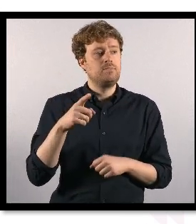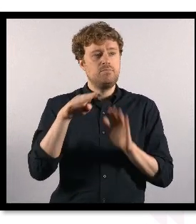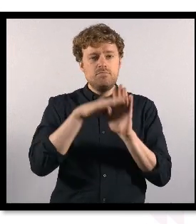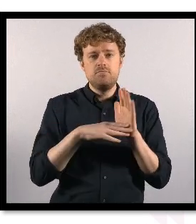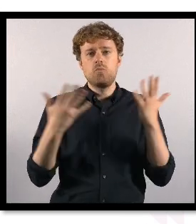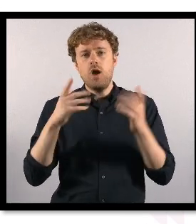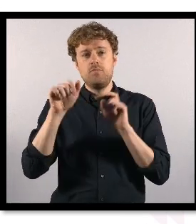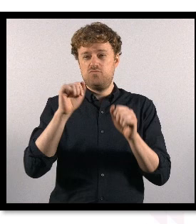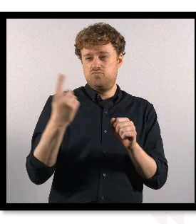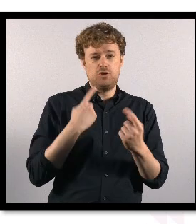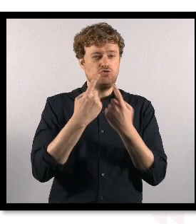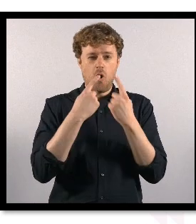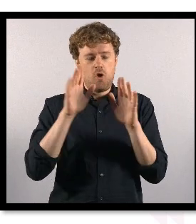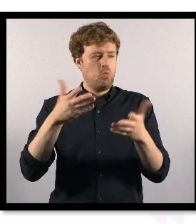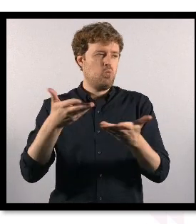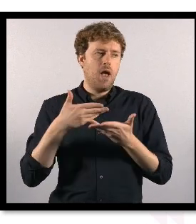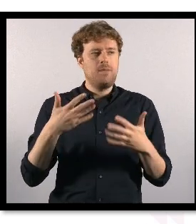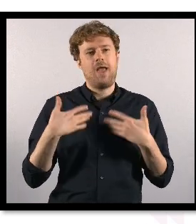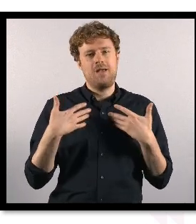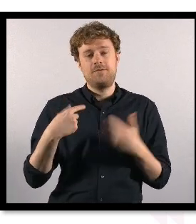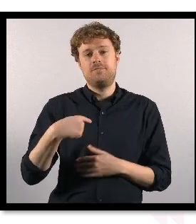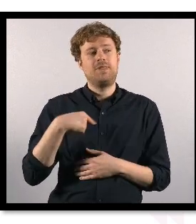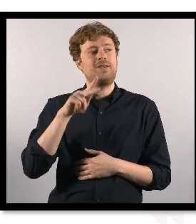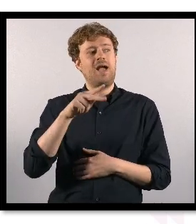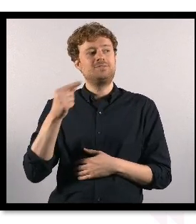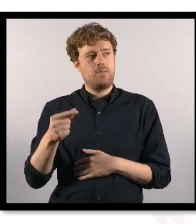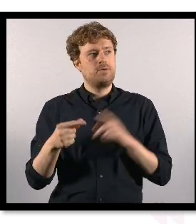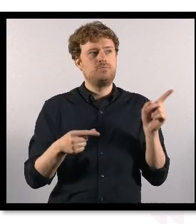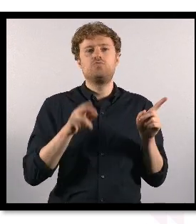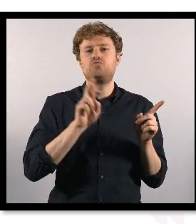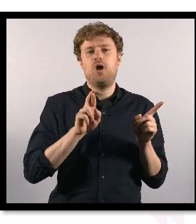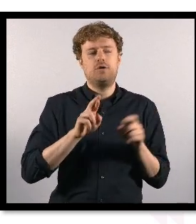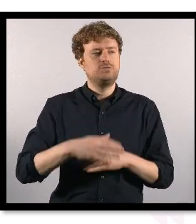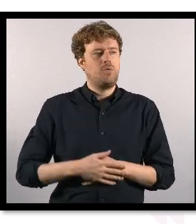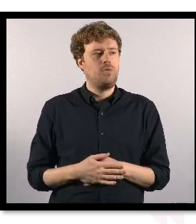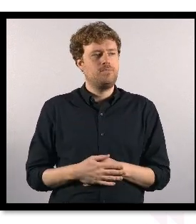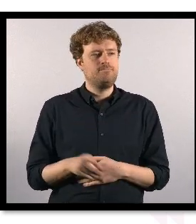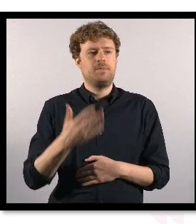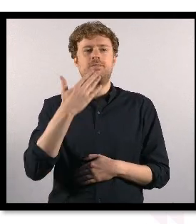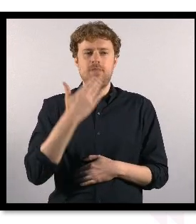rest of the conference. Thank you. Awesome. Thanks, y'all.